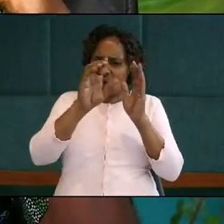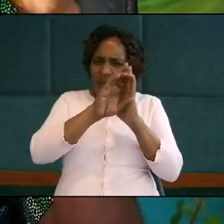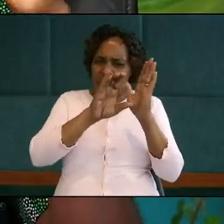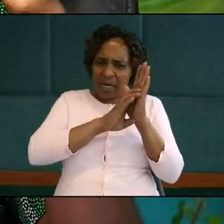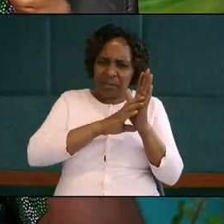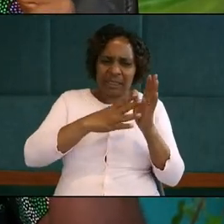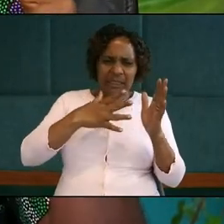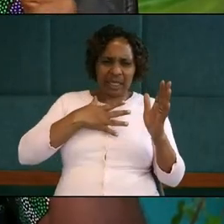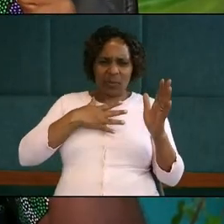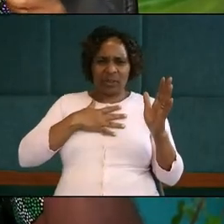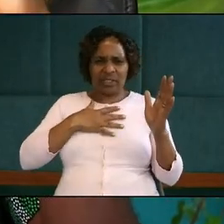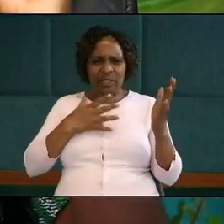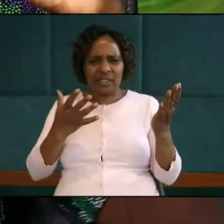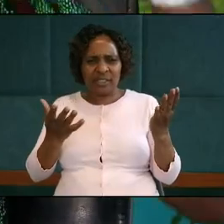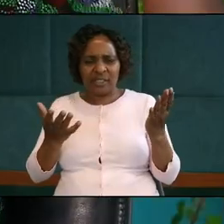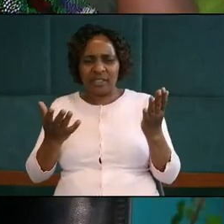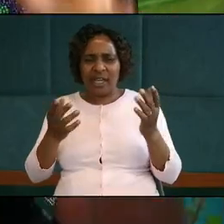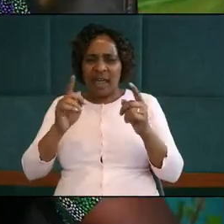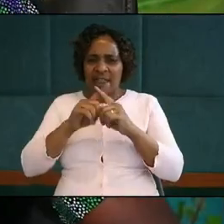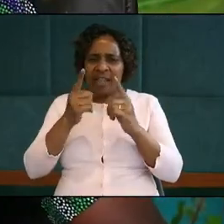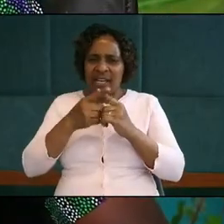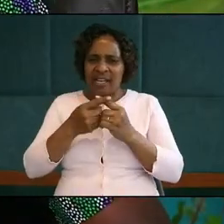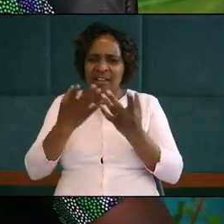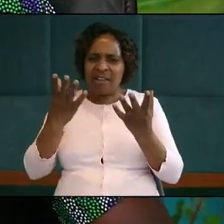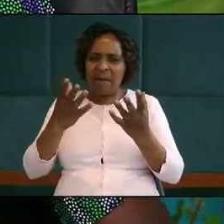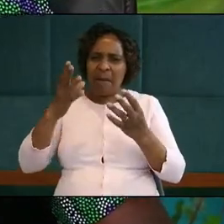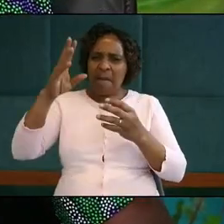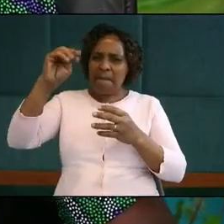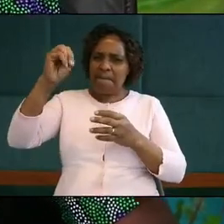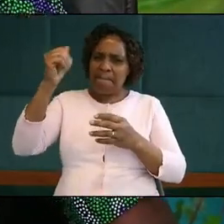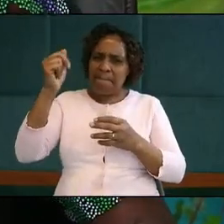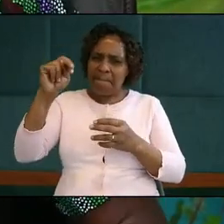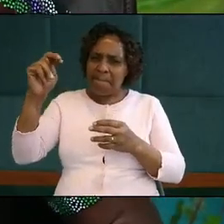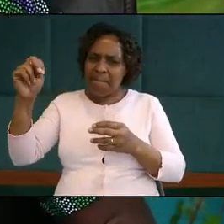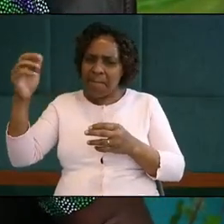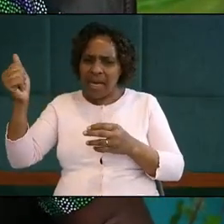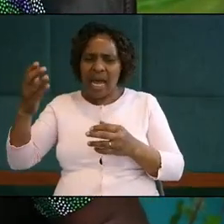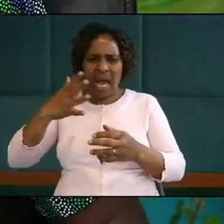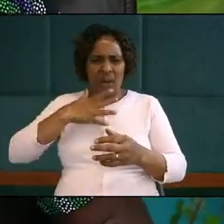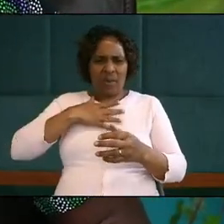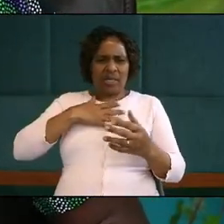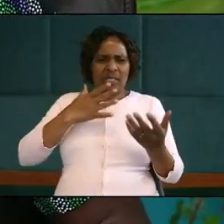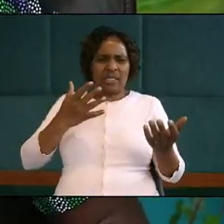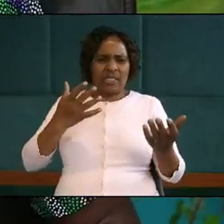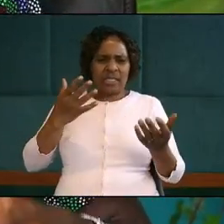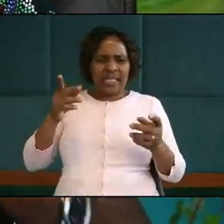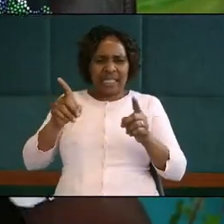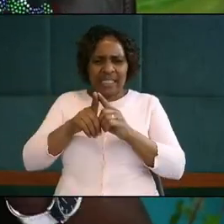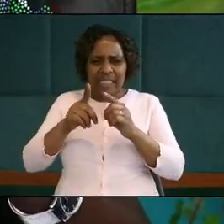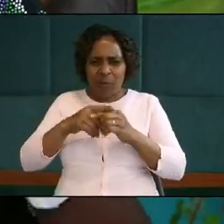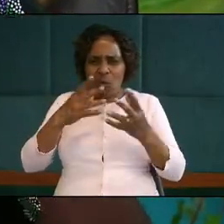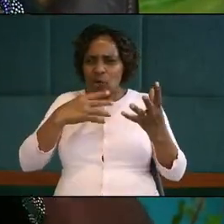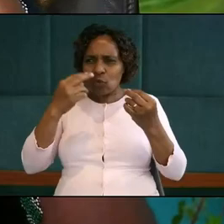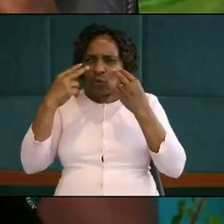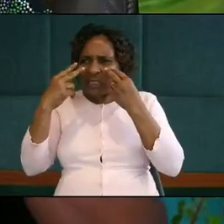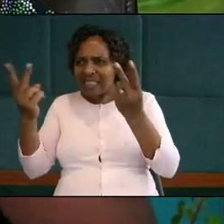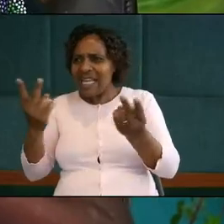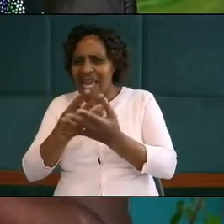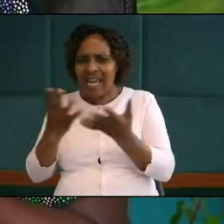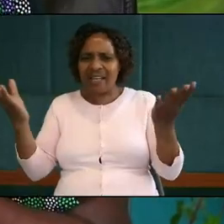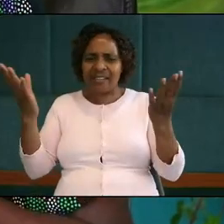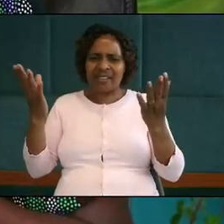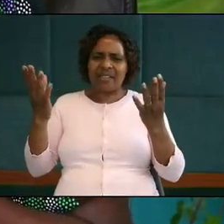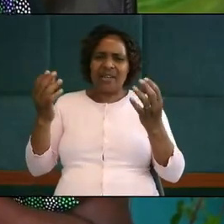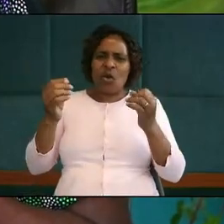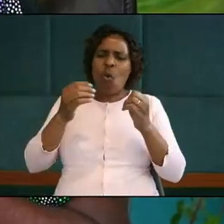the Ten Commandments. Ten Commandments. Yeah. And then they see like the pot of manna. Hey, even I would want to see manna. That would never go bad. Even